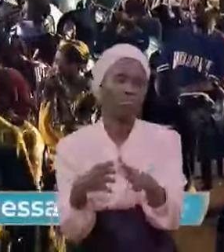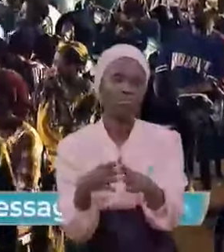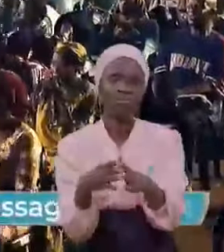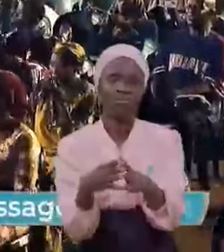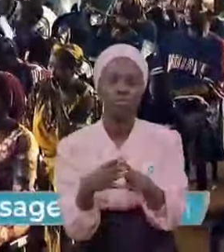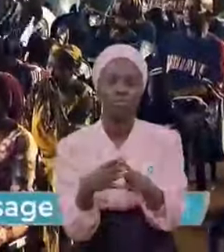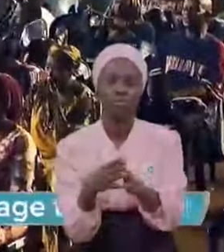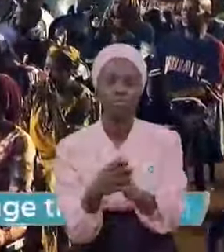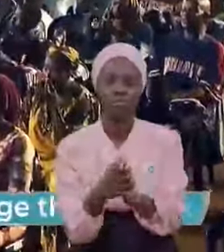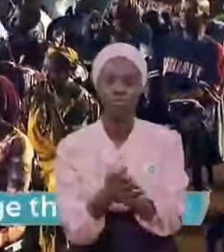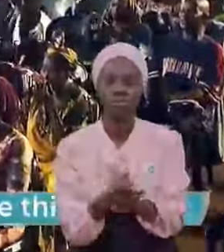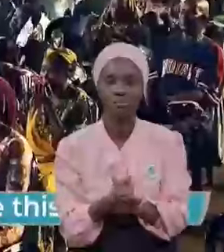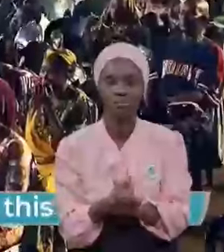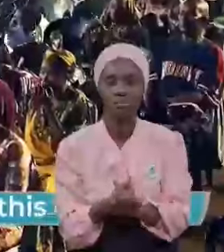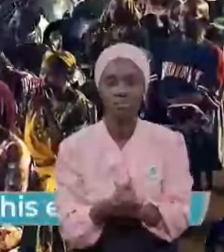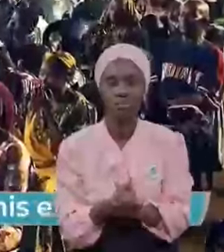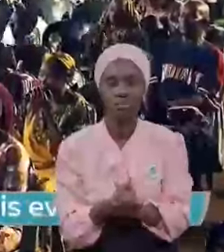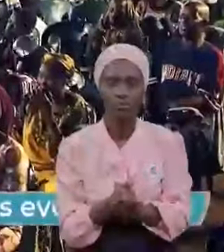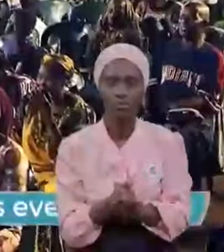Let's check up how far we've gone.